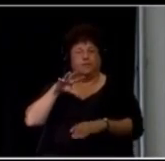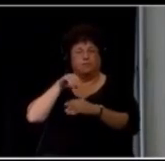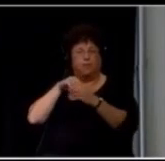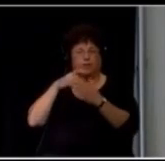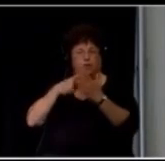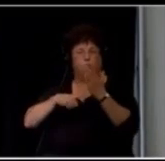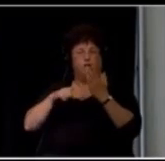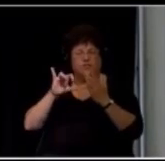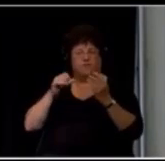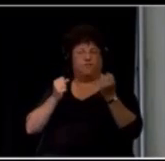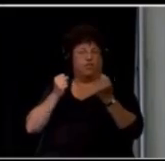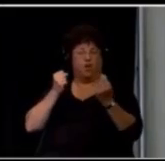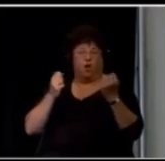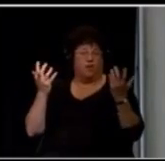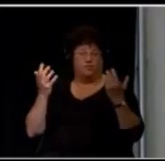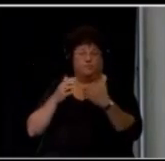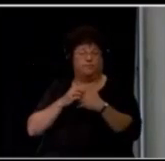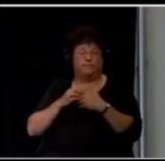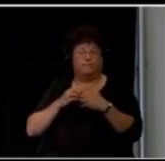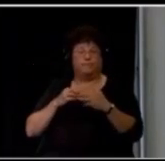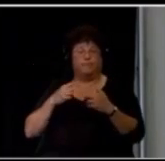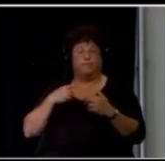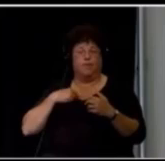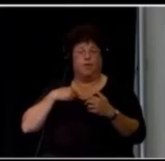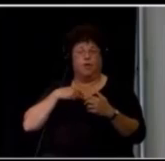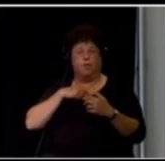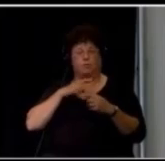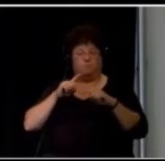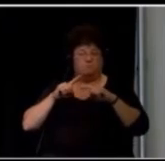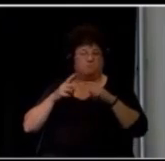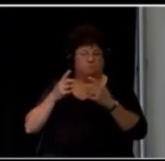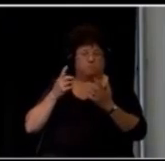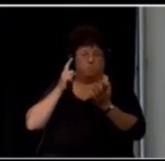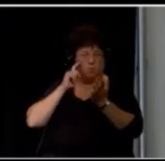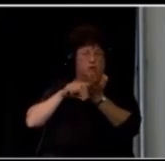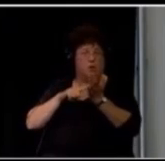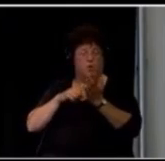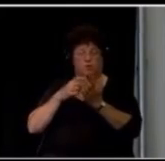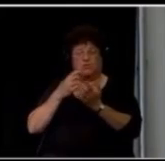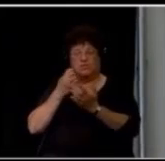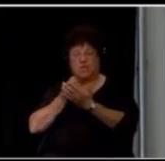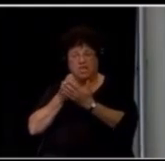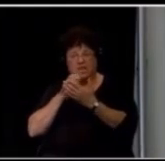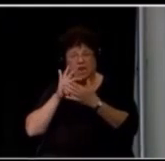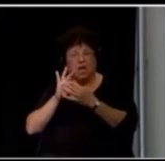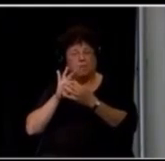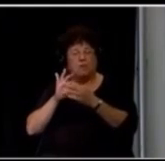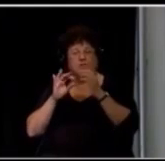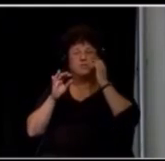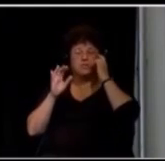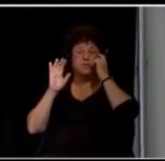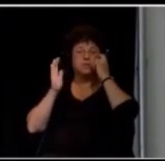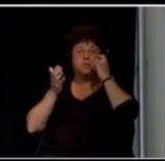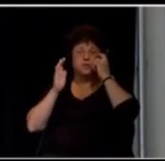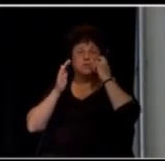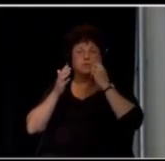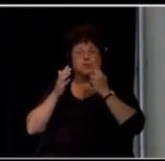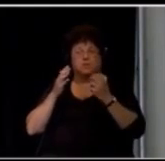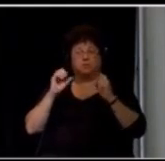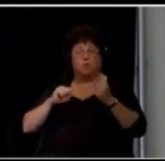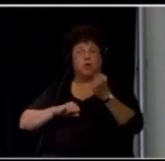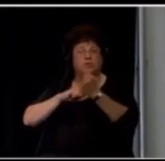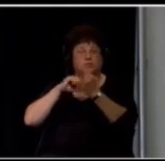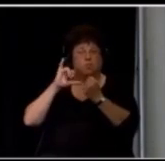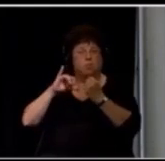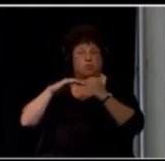the cost of the car. And based on what we're seeing in terms of the economics, it looks quite supportable.